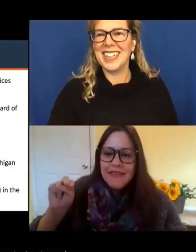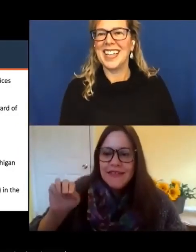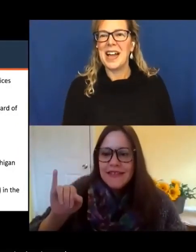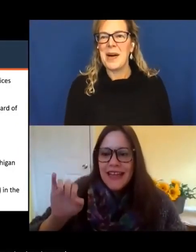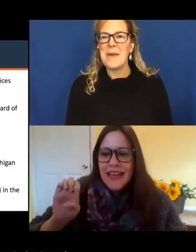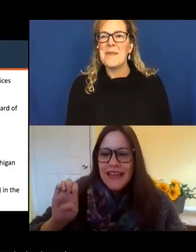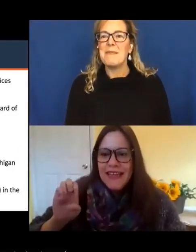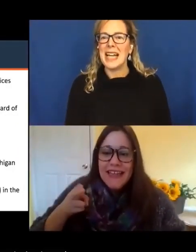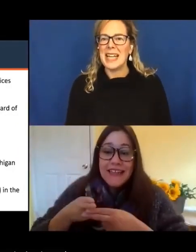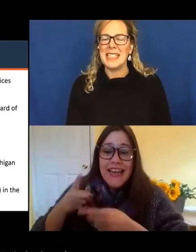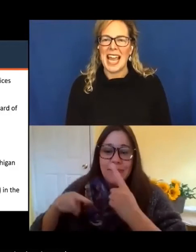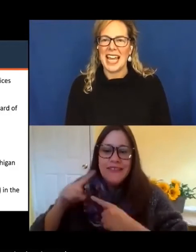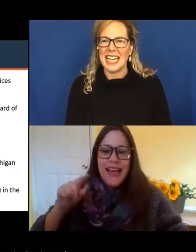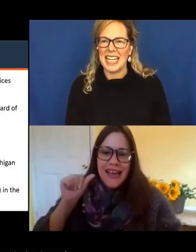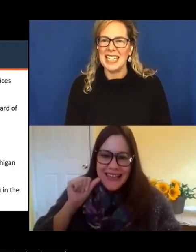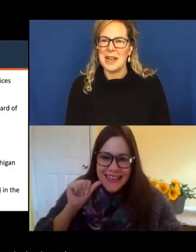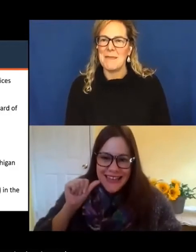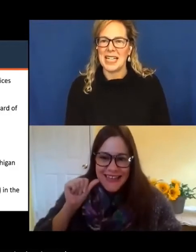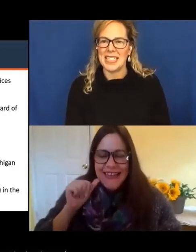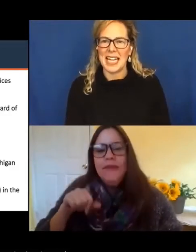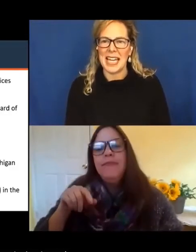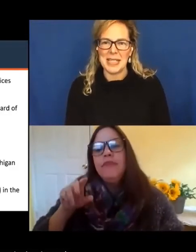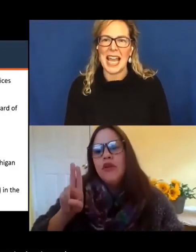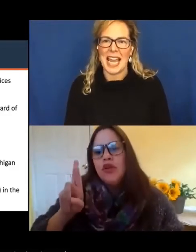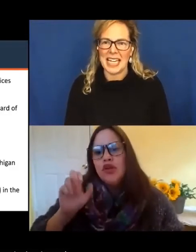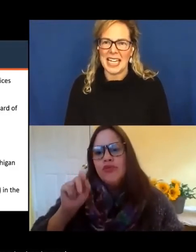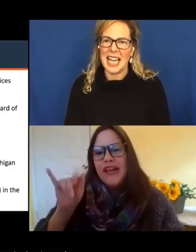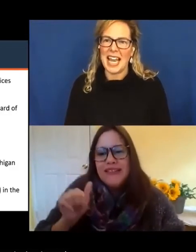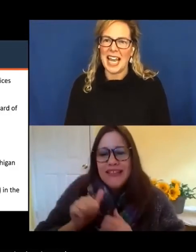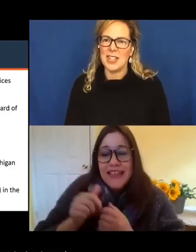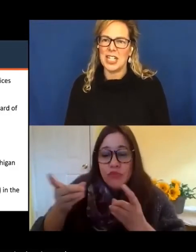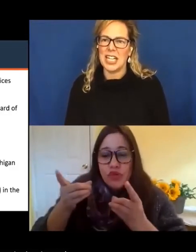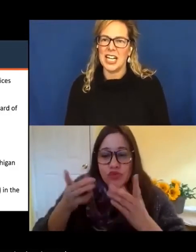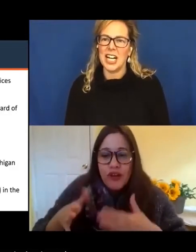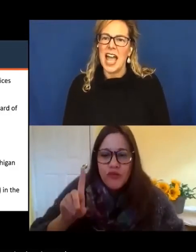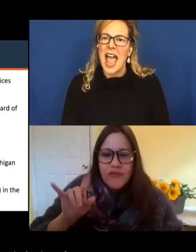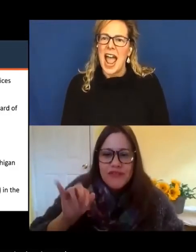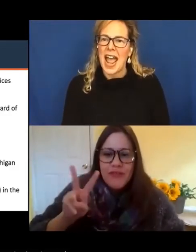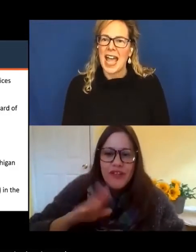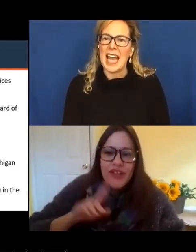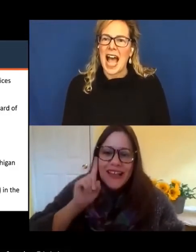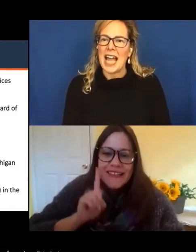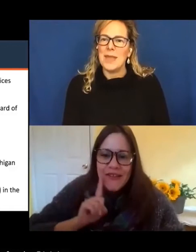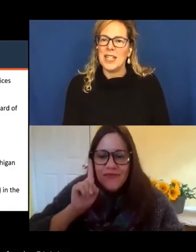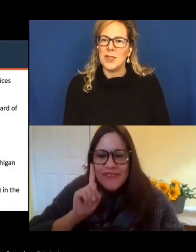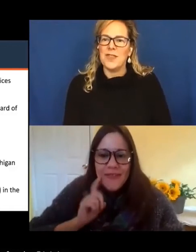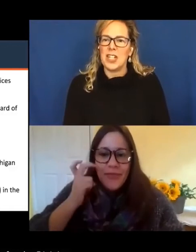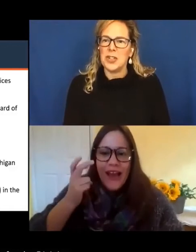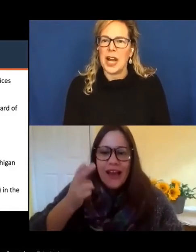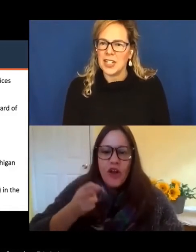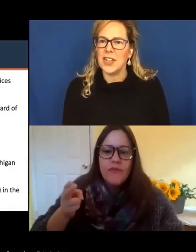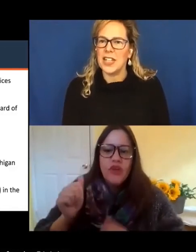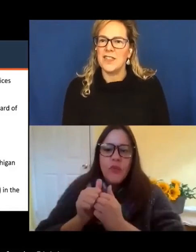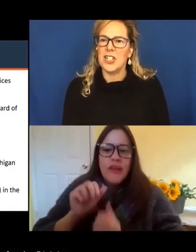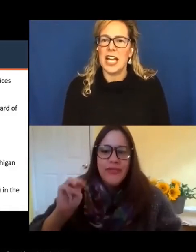Hello, my name is Annie, and my sign name is Annie, A on the cheek here. And I am the